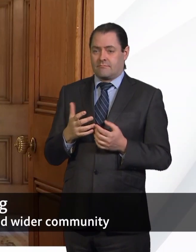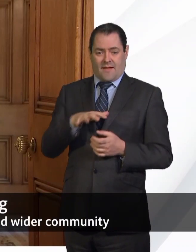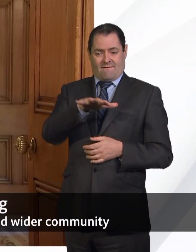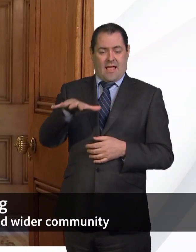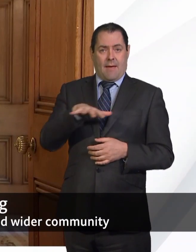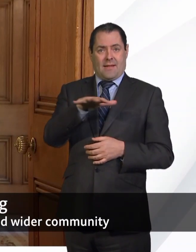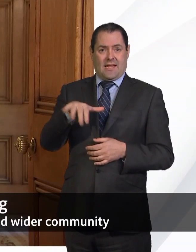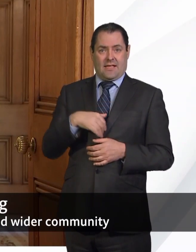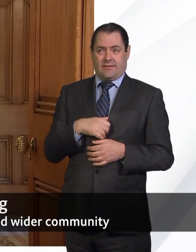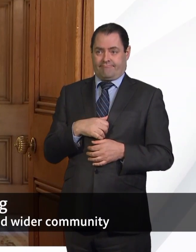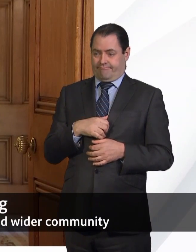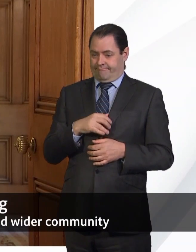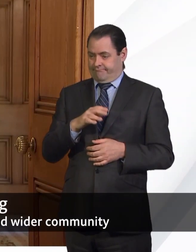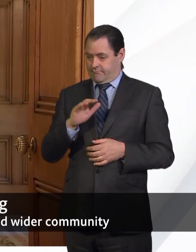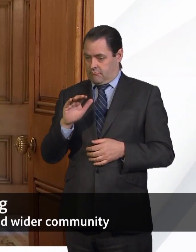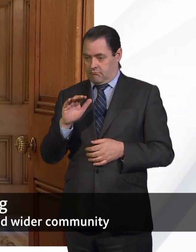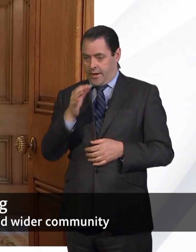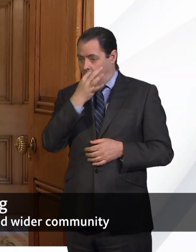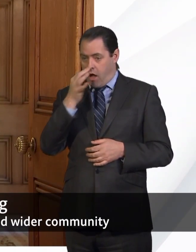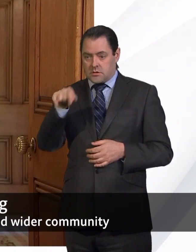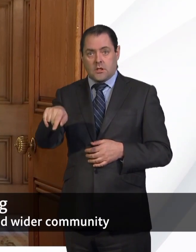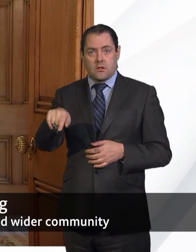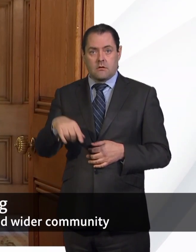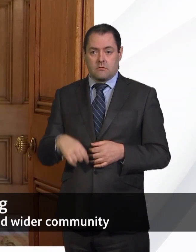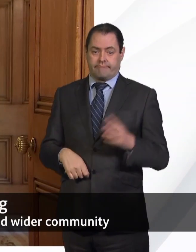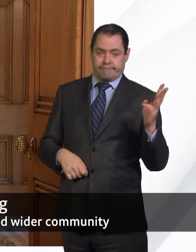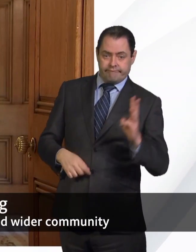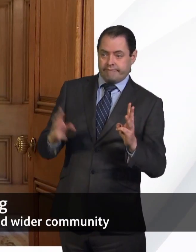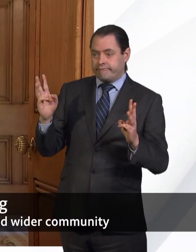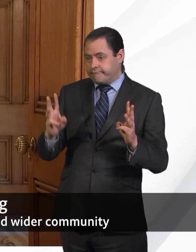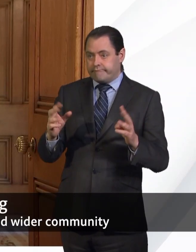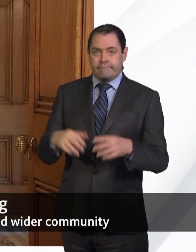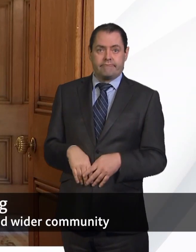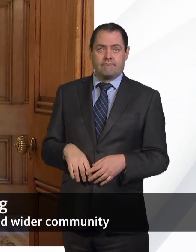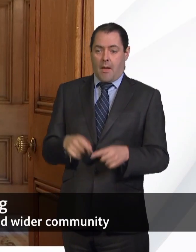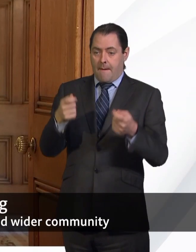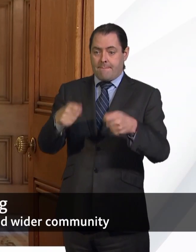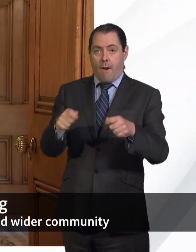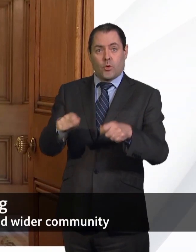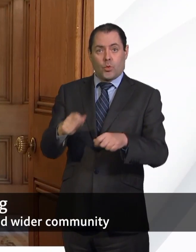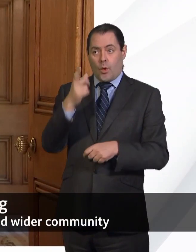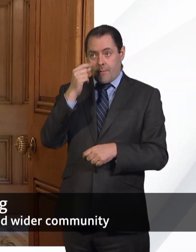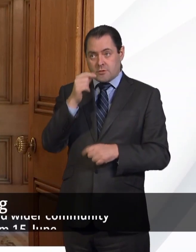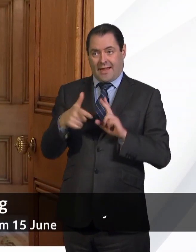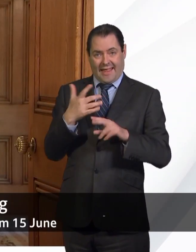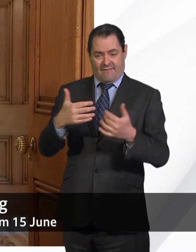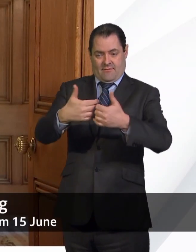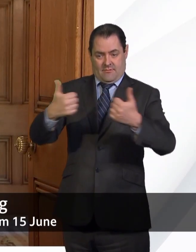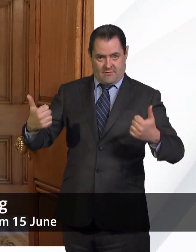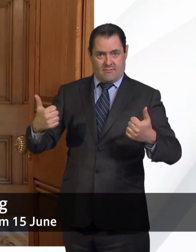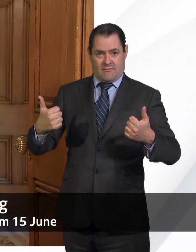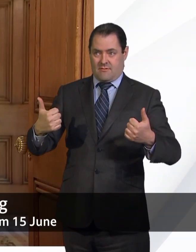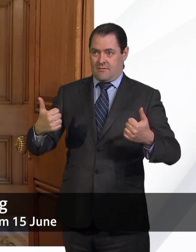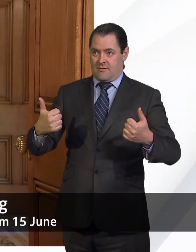families in a garden. You could even have a barbecue, provided you did it in a socially distanced way,